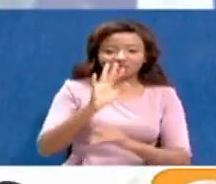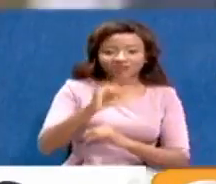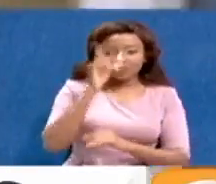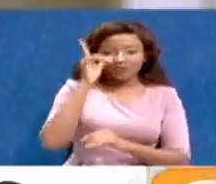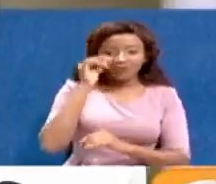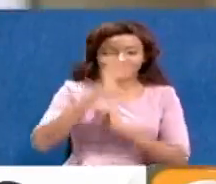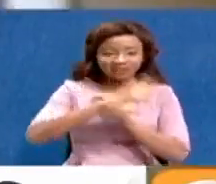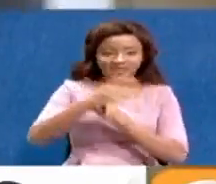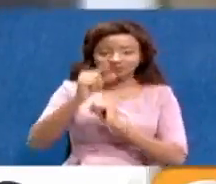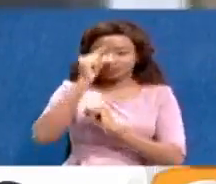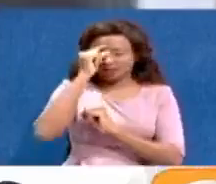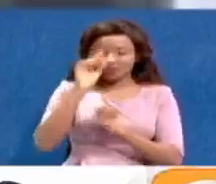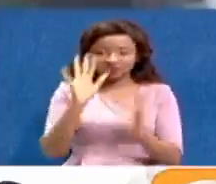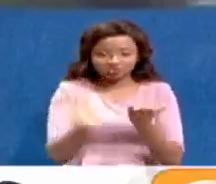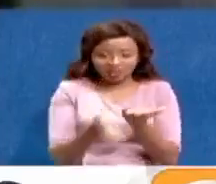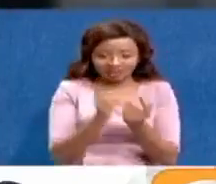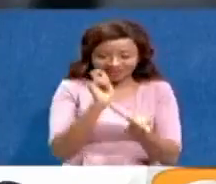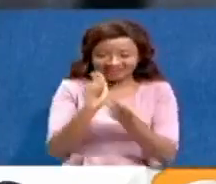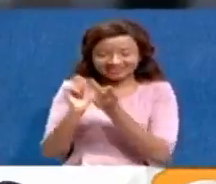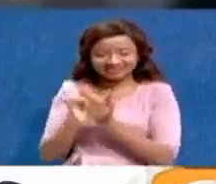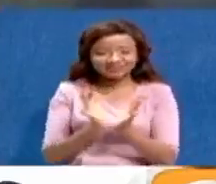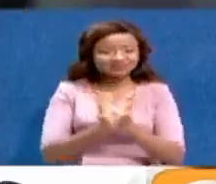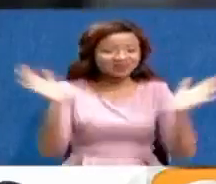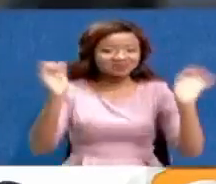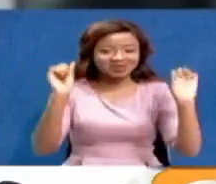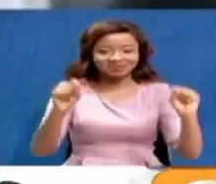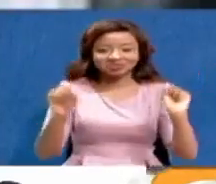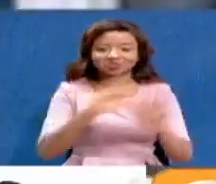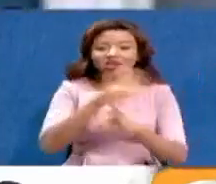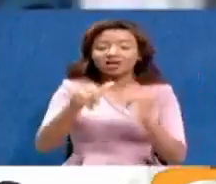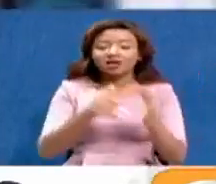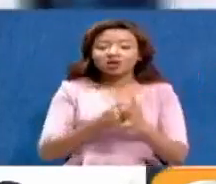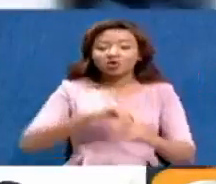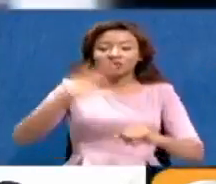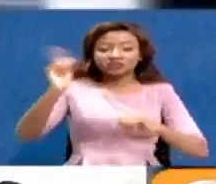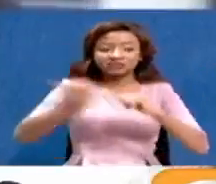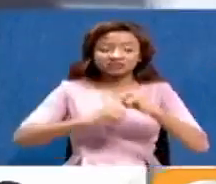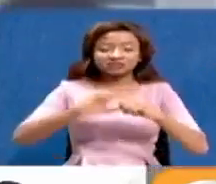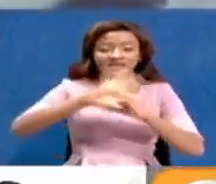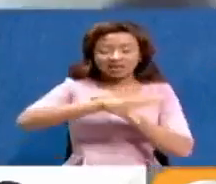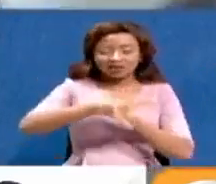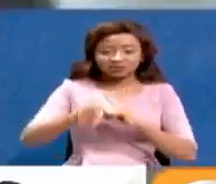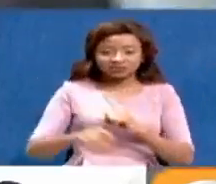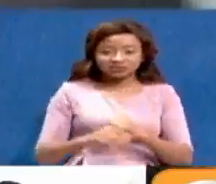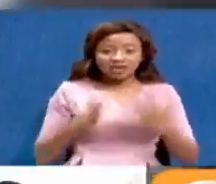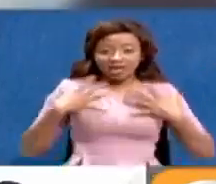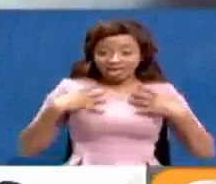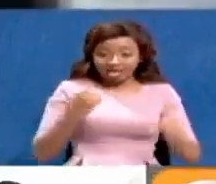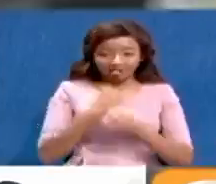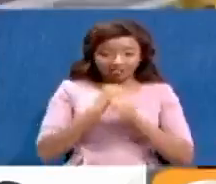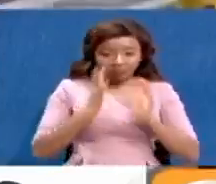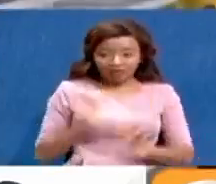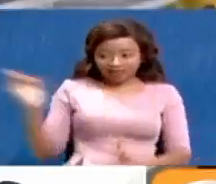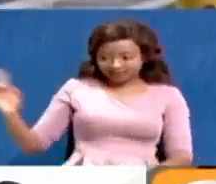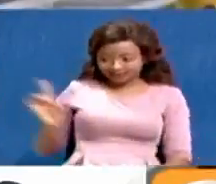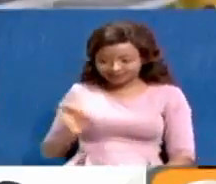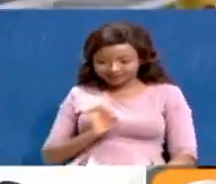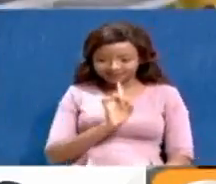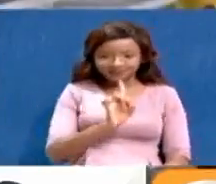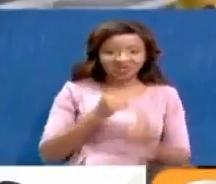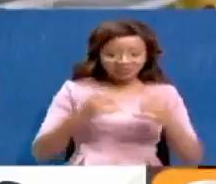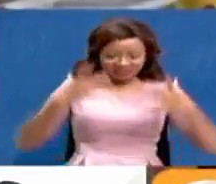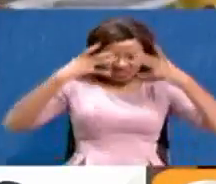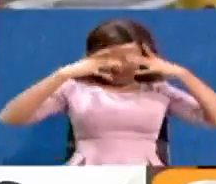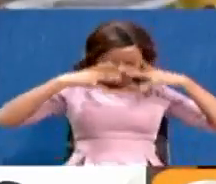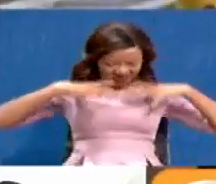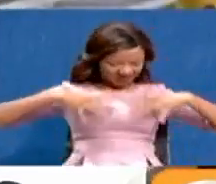of Mombasa in conducting mass testing across the 6 counties. Wale wahudumu wa afya watakuwa wanatumia hizi booths bila kuvaa zile